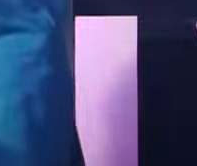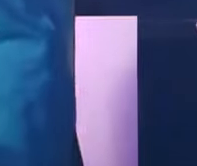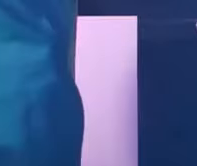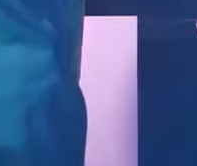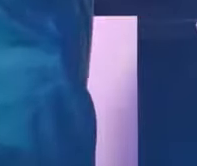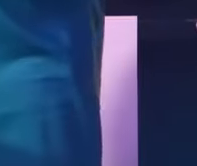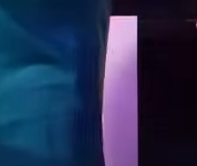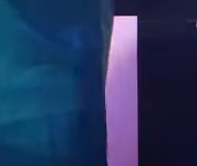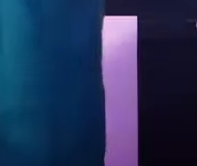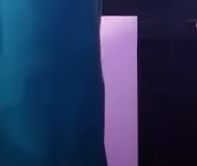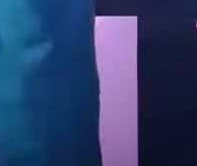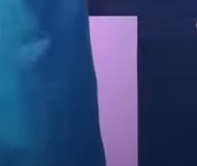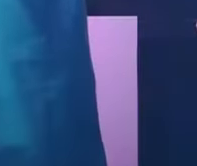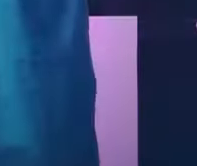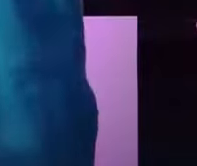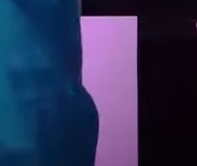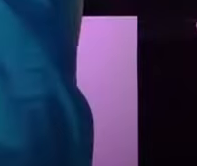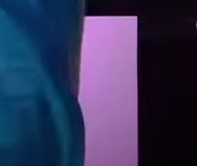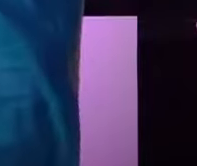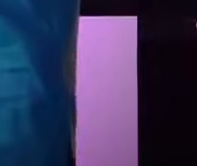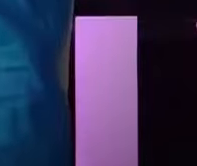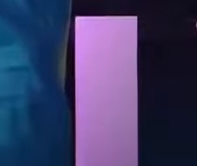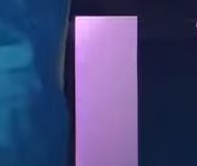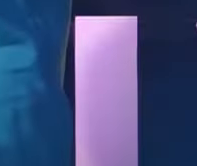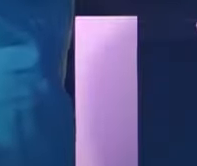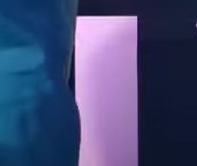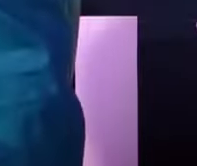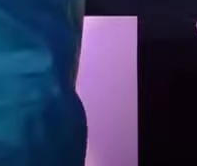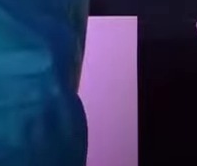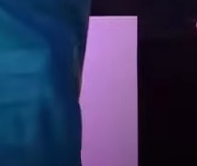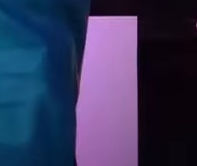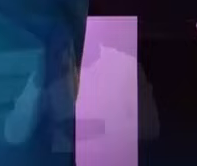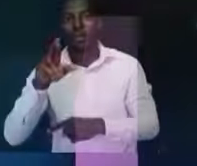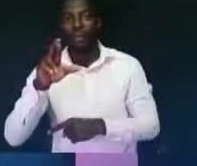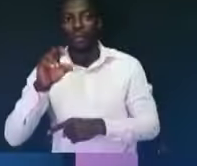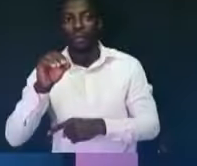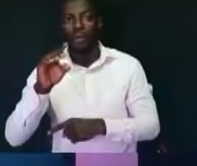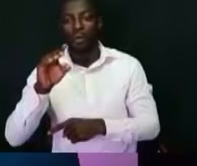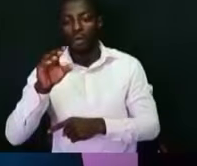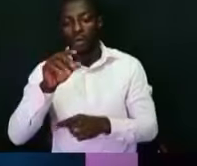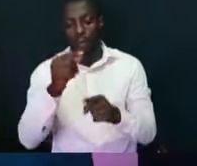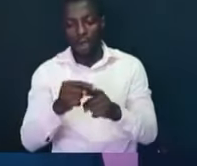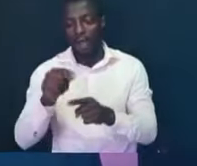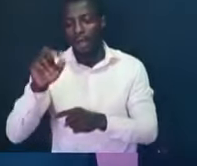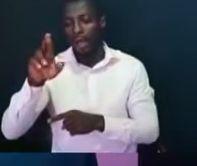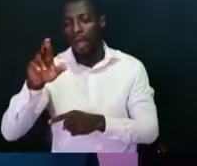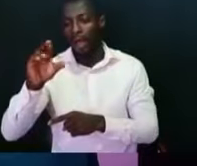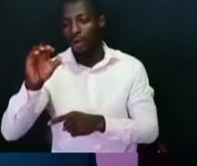r s them unless the Lord had given them